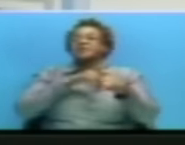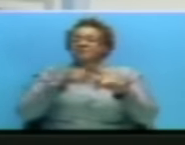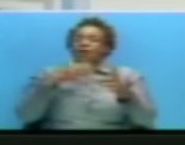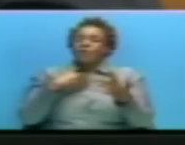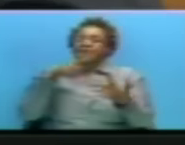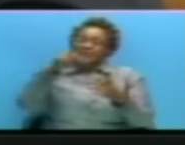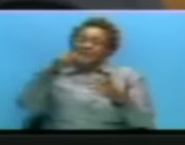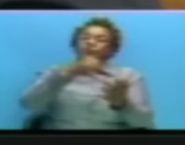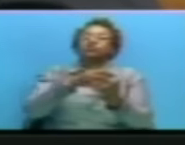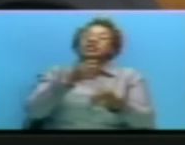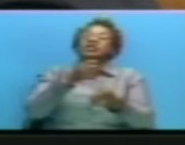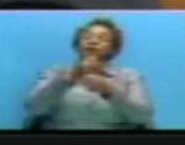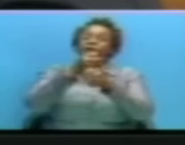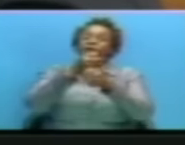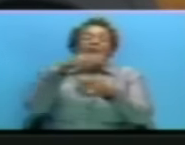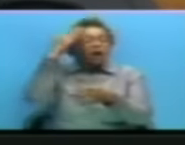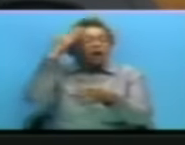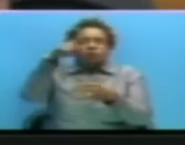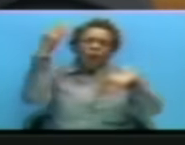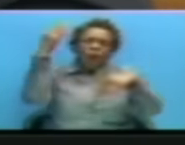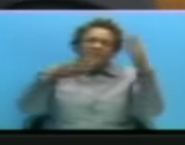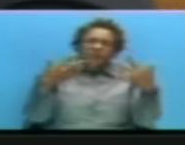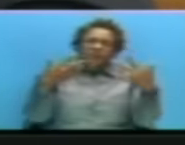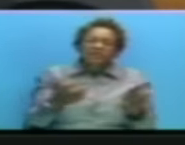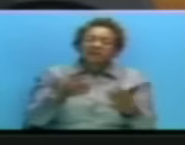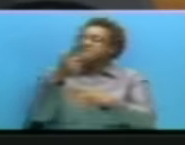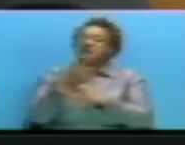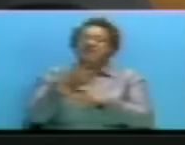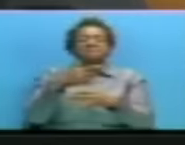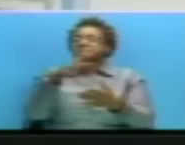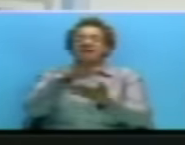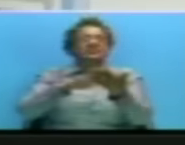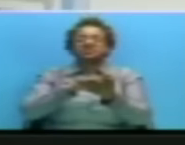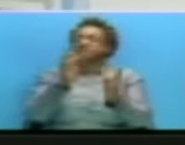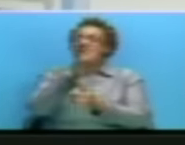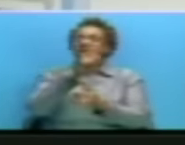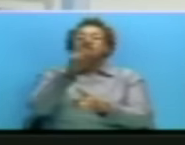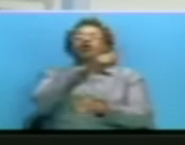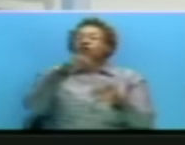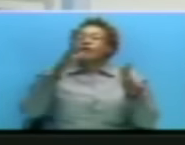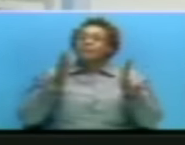stakeholders. Because I think, I don't know what you're qualified for, but you're not qualified for the film industry. You're the wrong person for the job. Dimus.